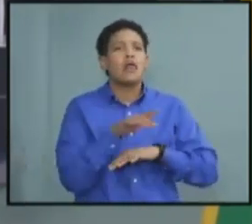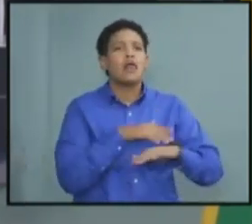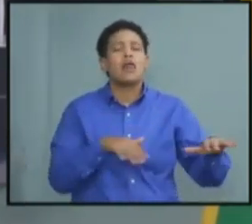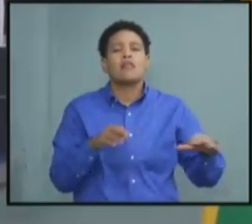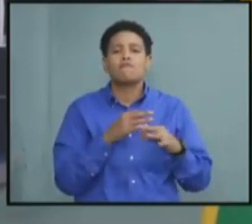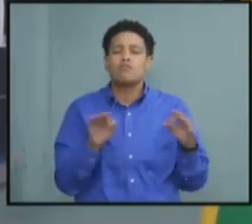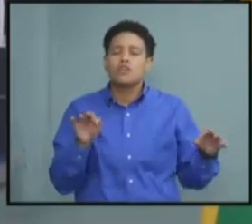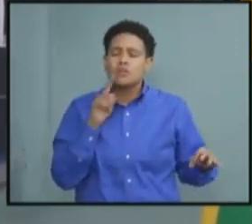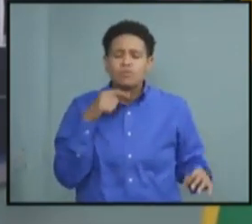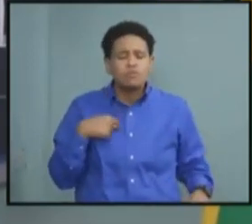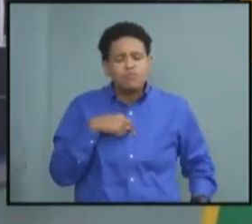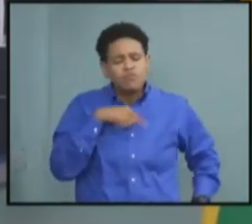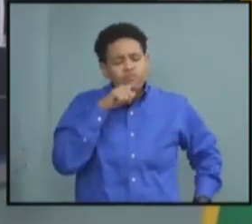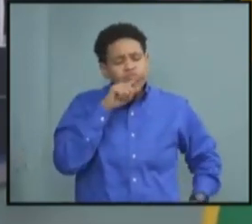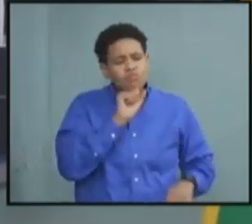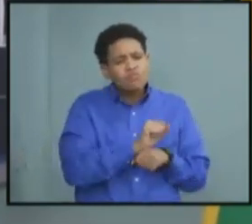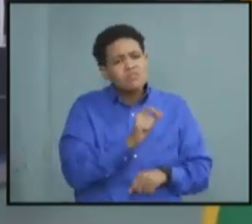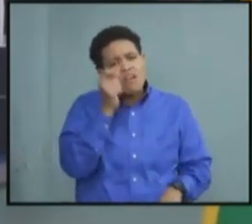understand.